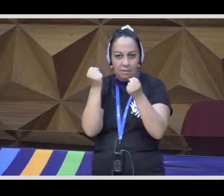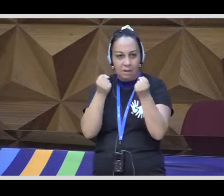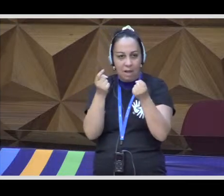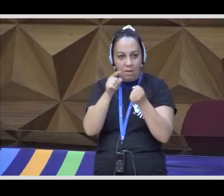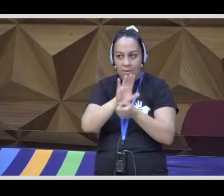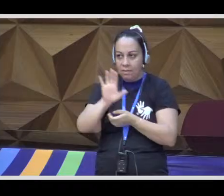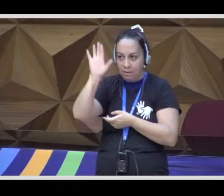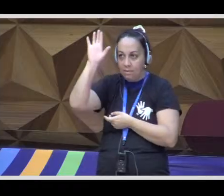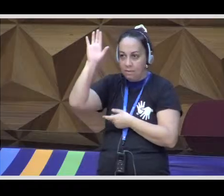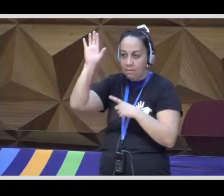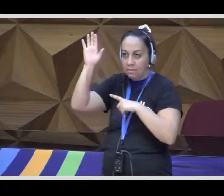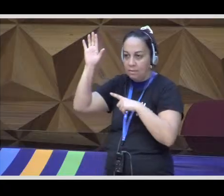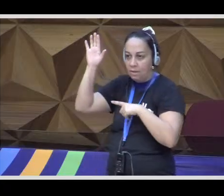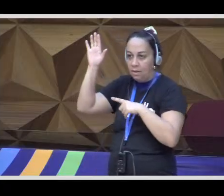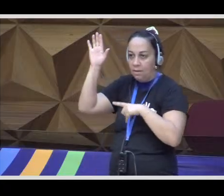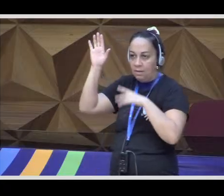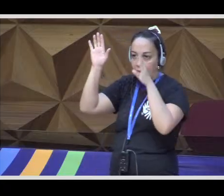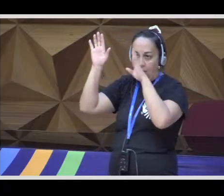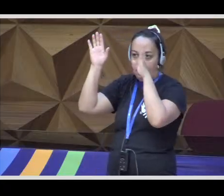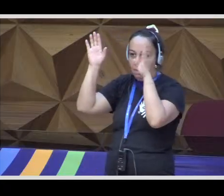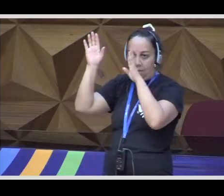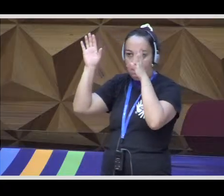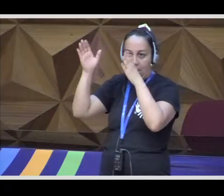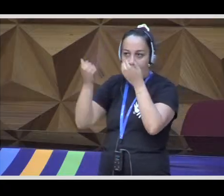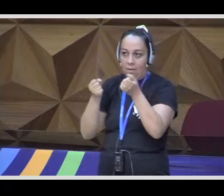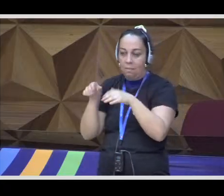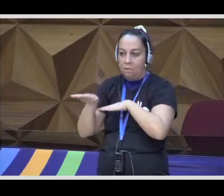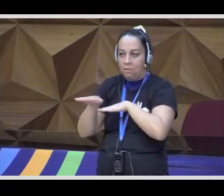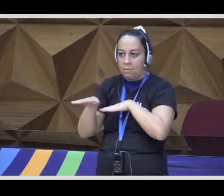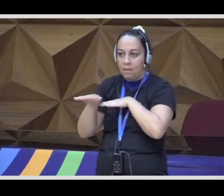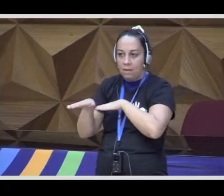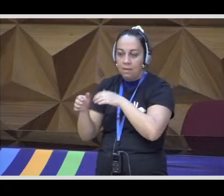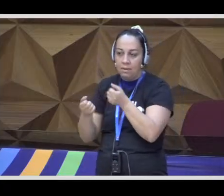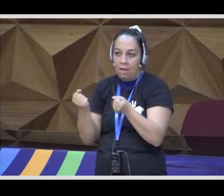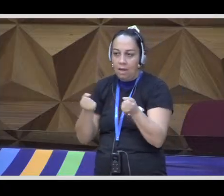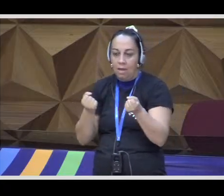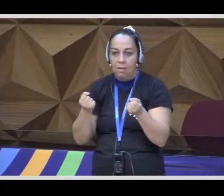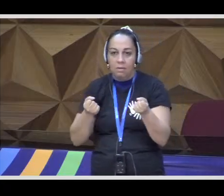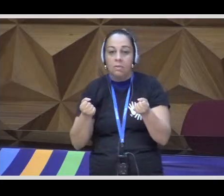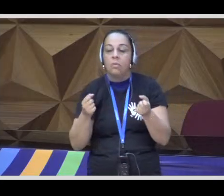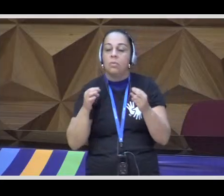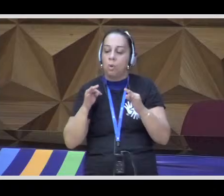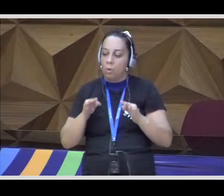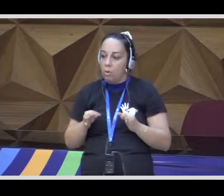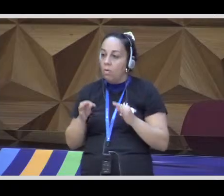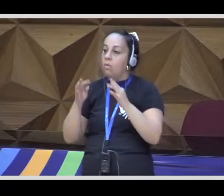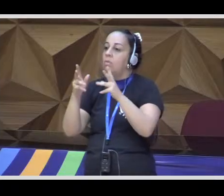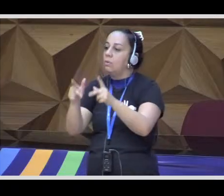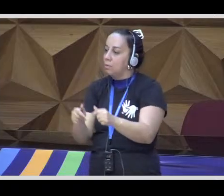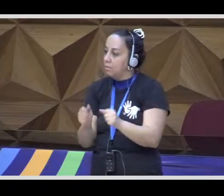few people. And believe me, we can make all of you motion sick if we try hard enough.